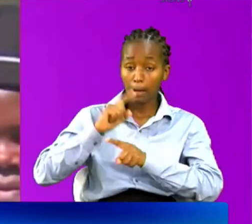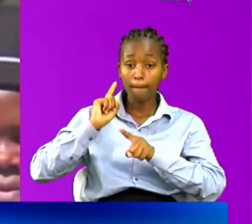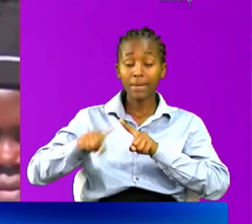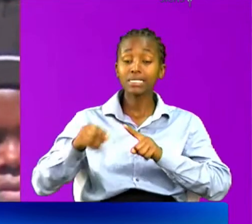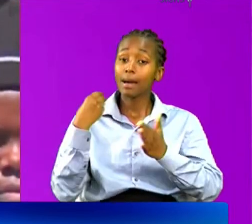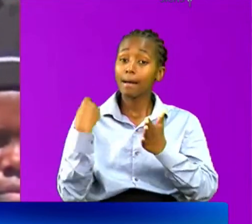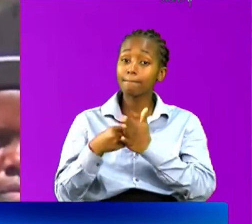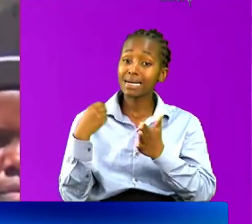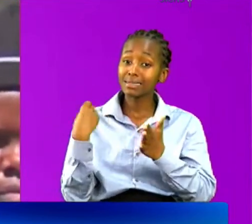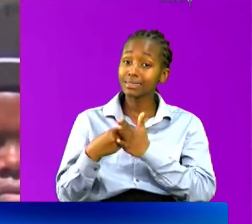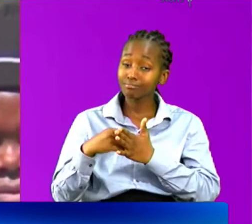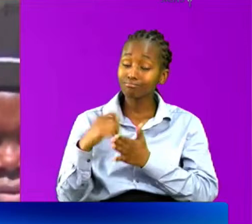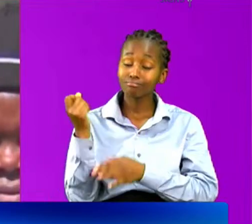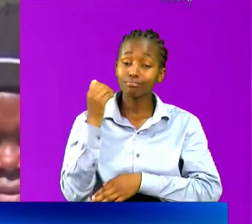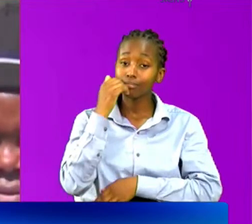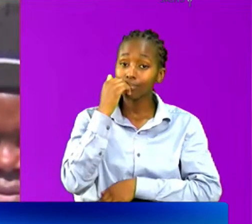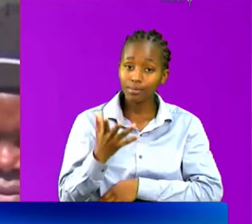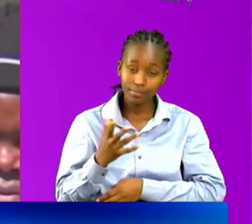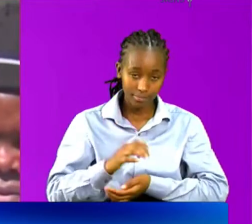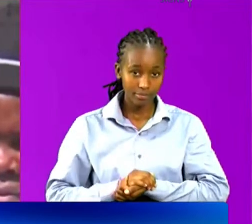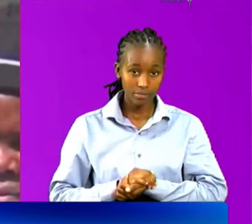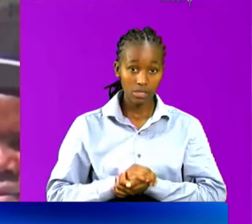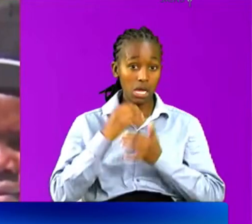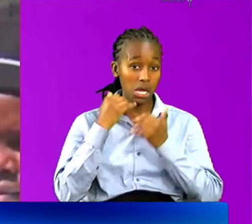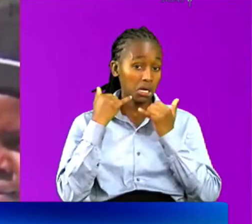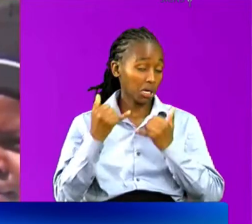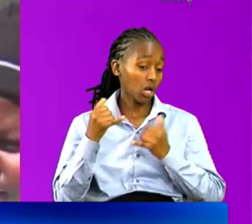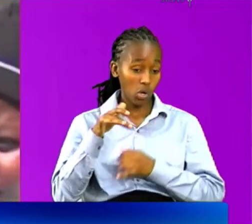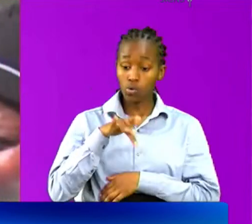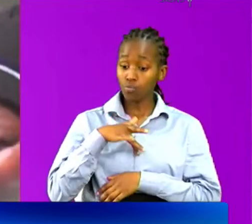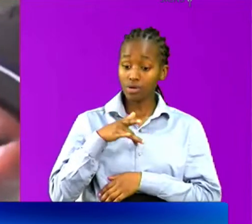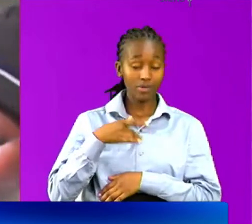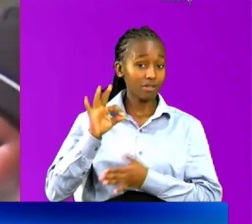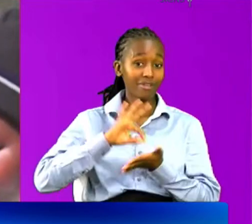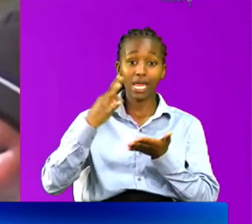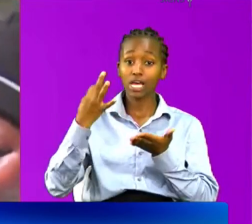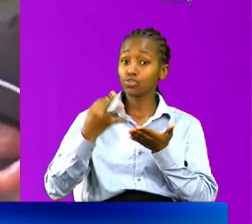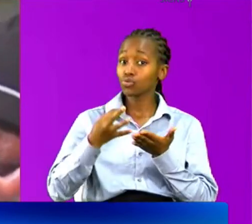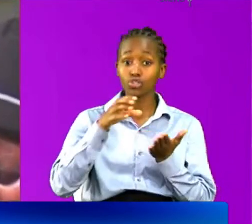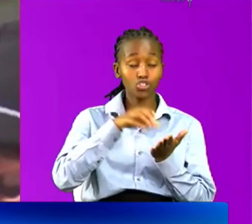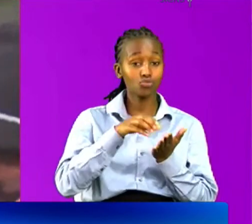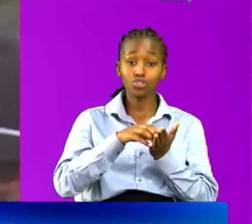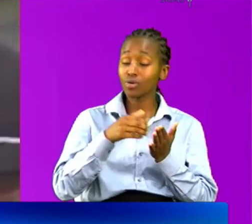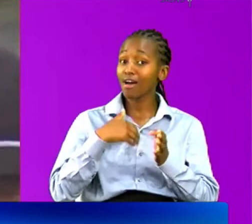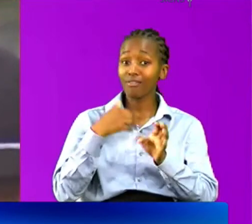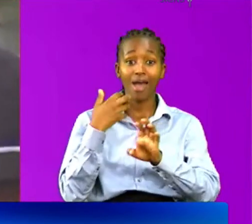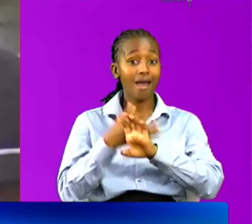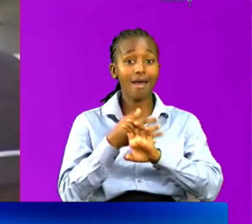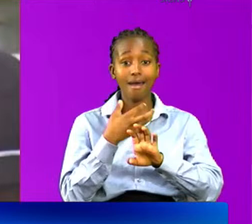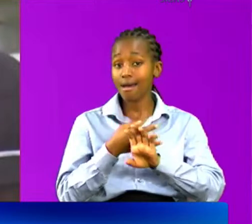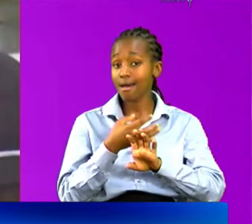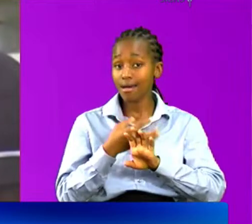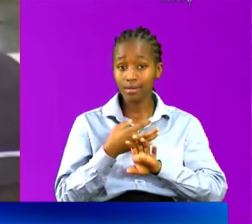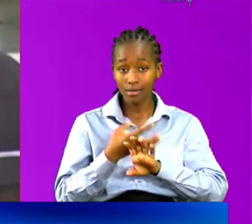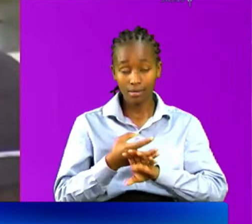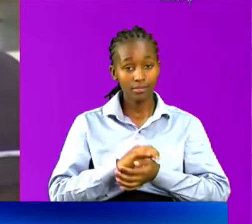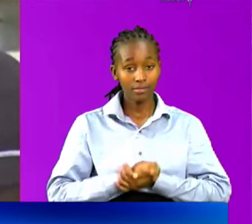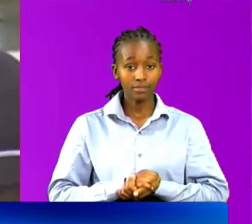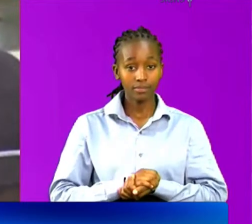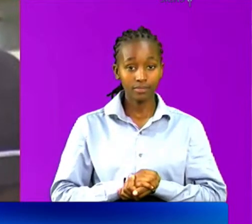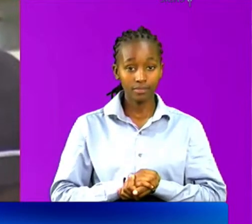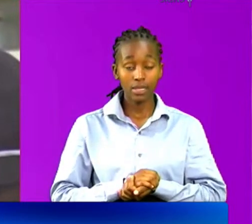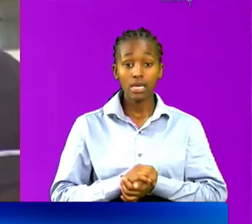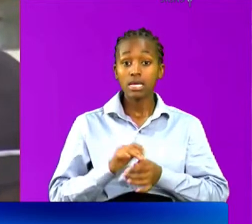in an hyper-financial situation as we speak now. We are the guys who